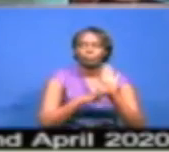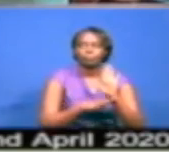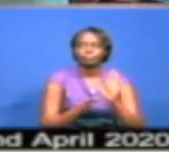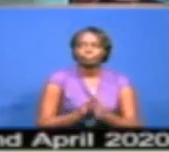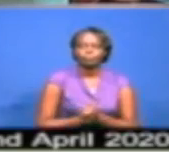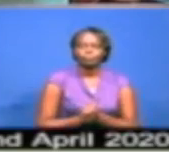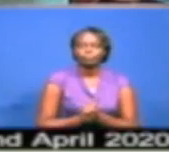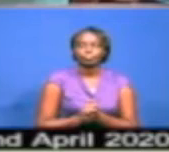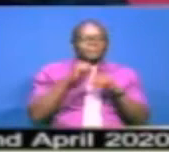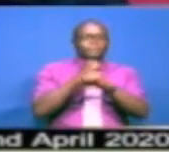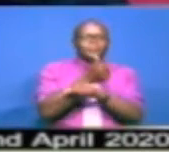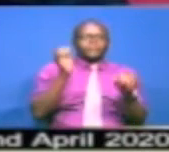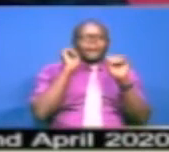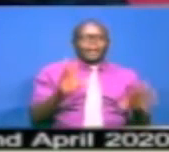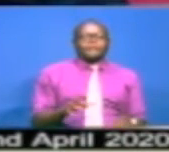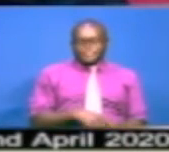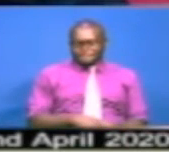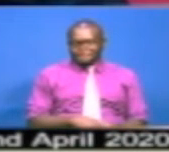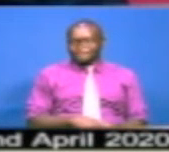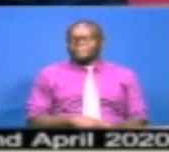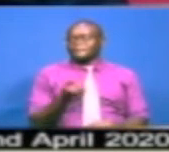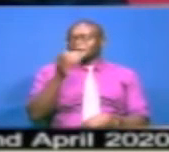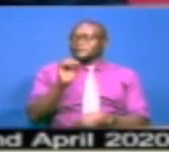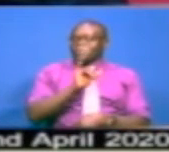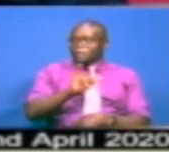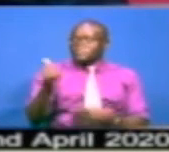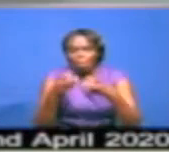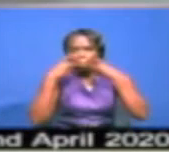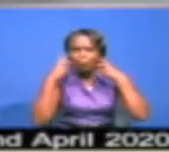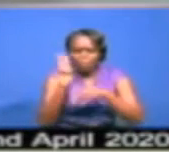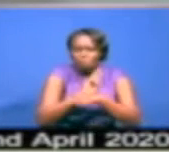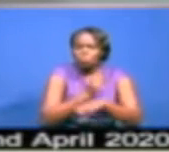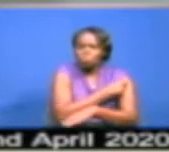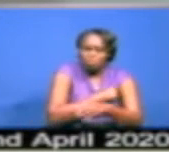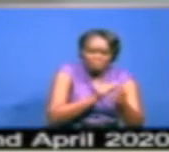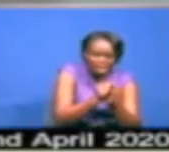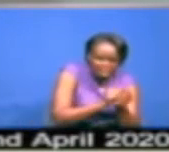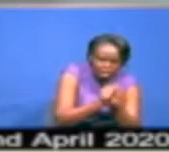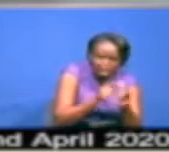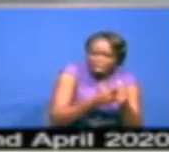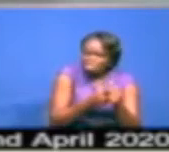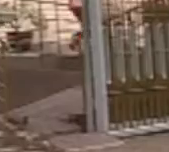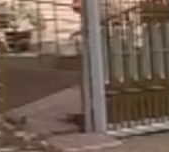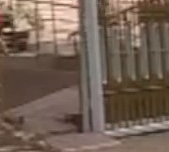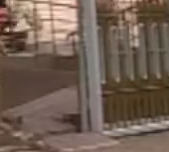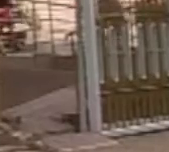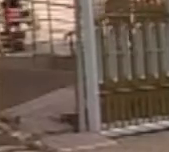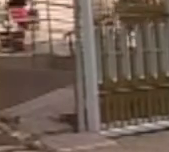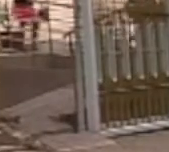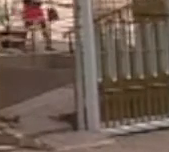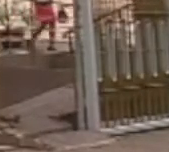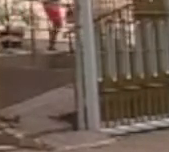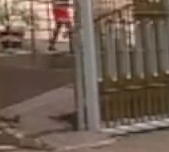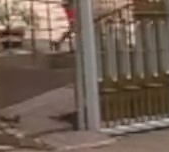of the coronavirus. Parliament recommends that 10 billion shillings be transferred to cushion the vulnerable in the society through